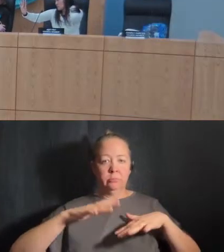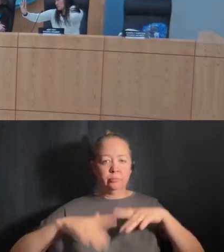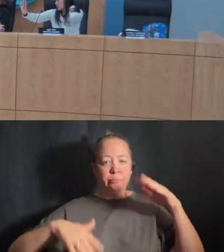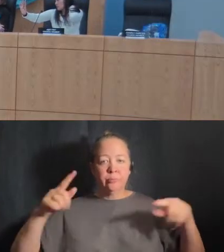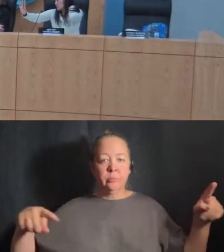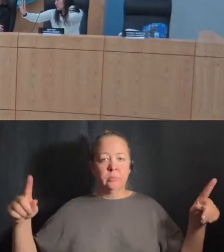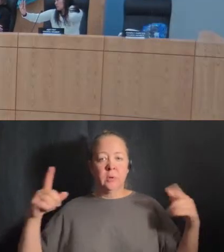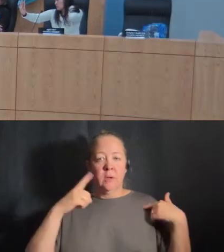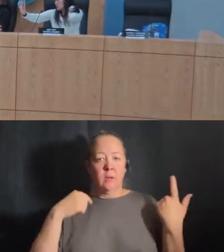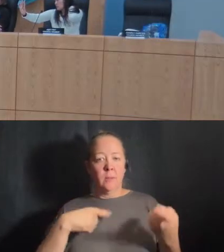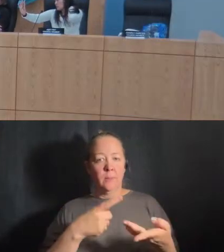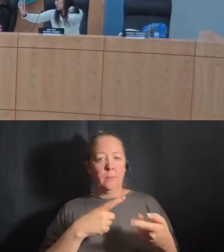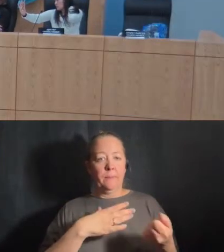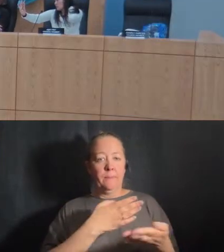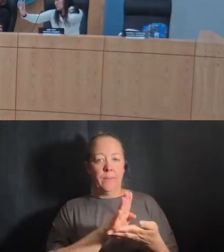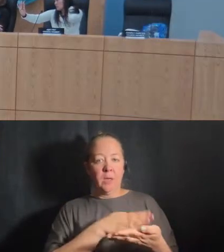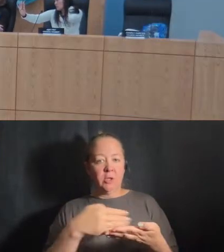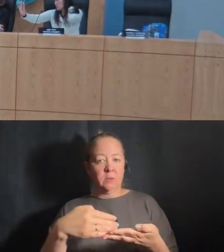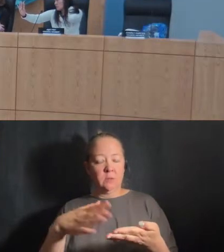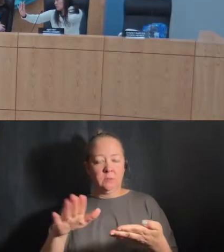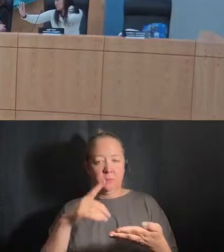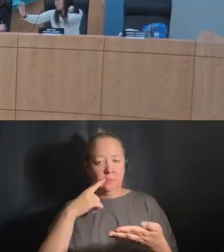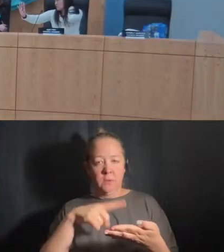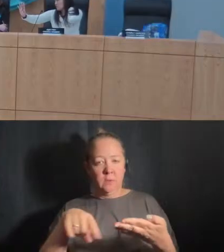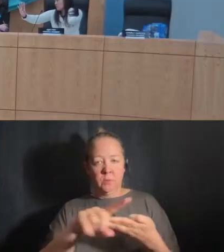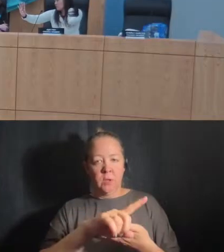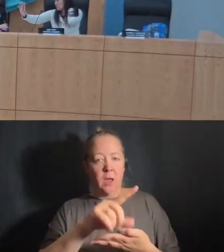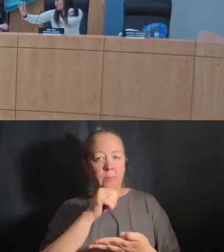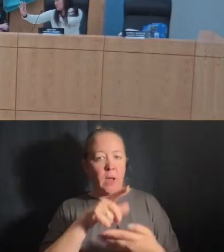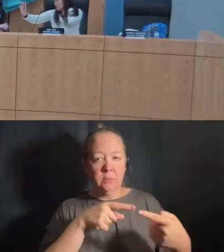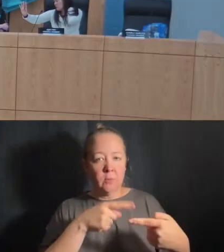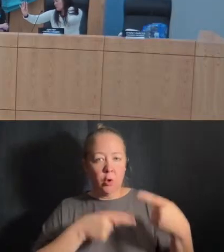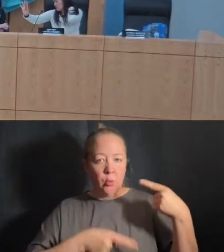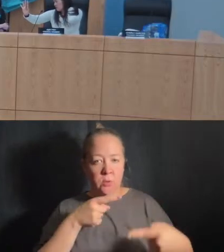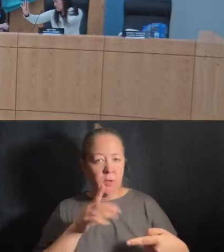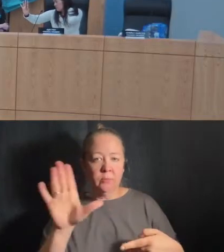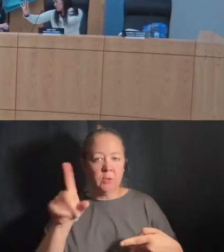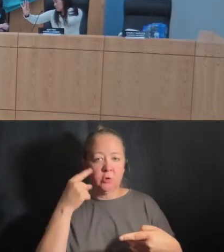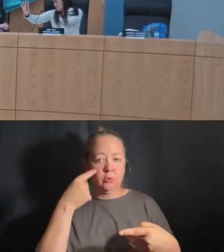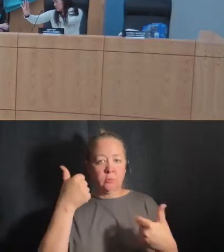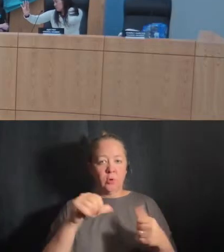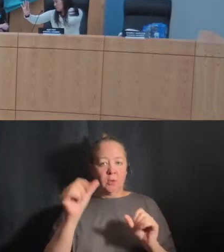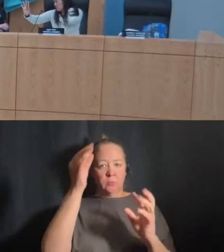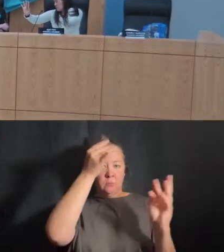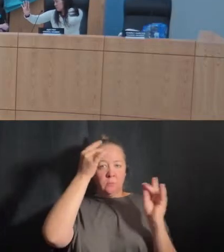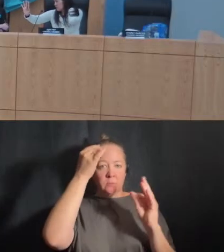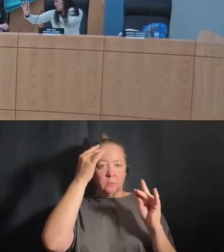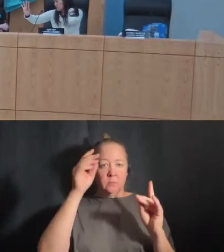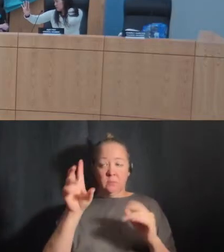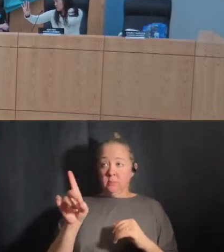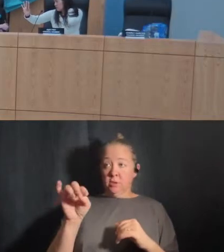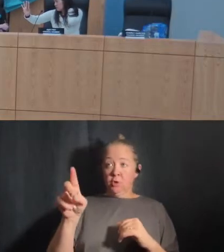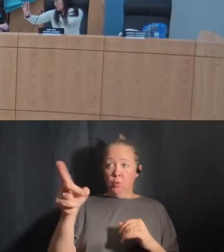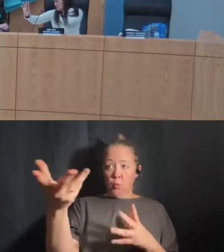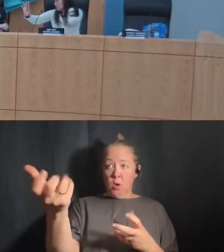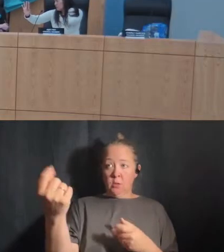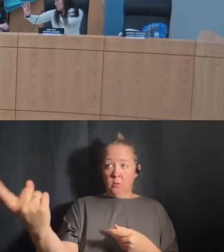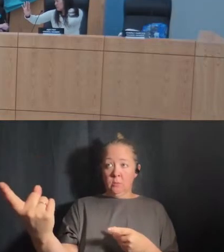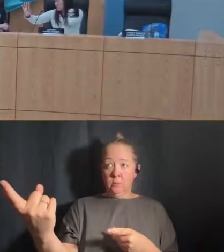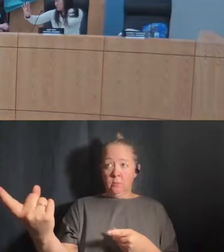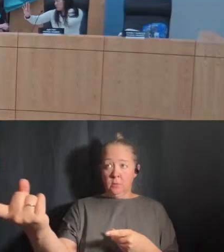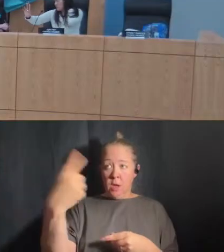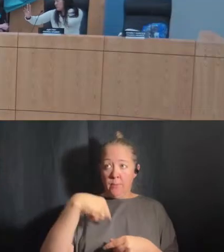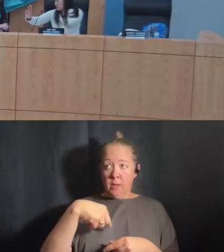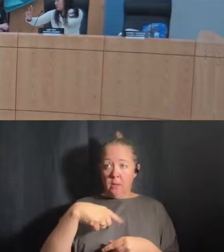with you. I'm just trying to think it through. Did you want to come in, or did you? Me? Yes. Yeah. Oh, okay. Let's